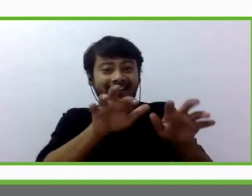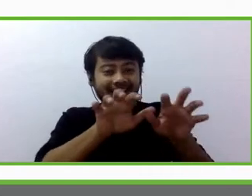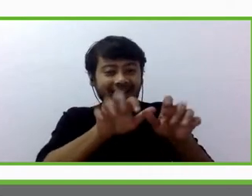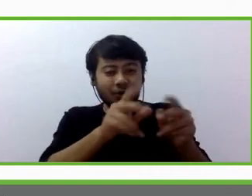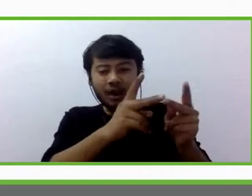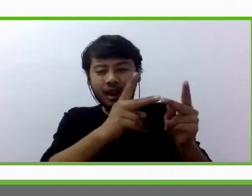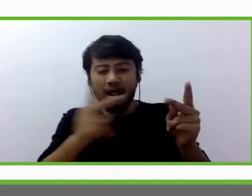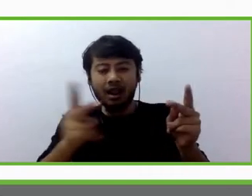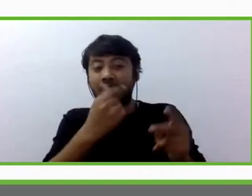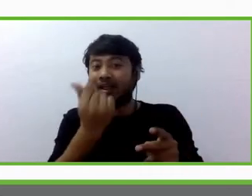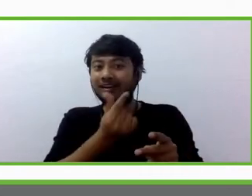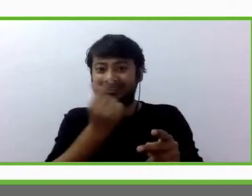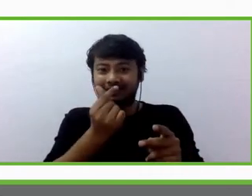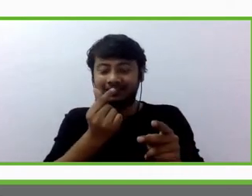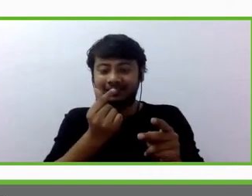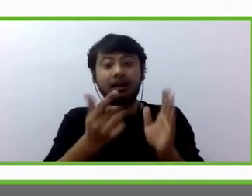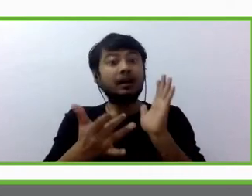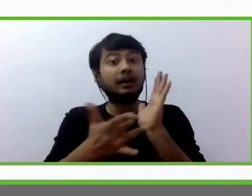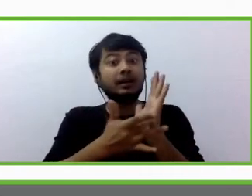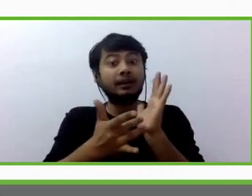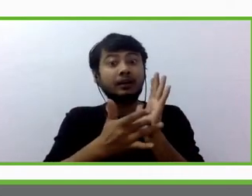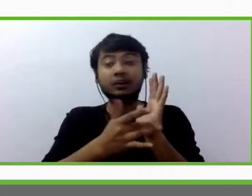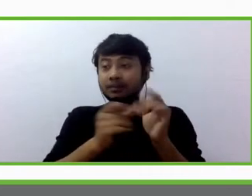is enabled for everyone?